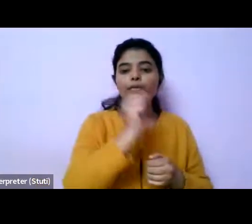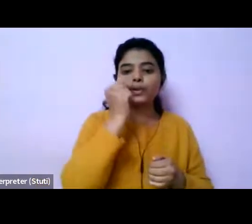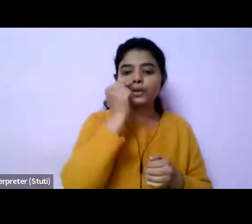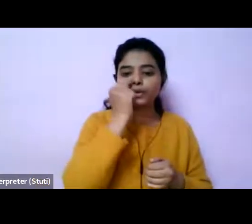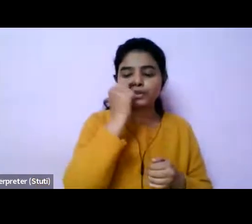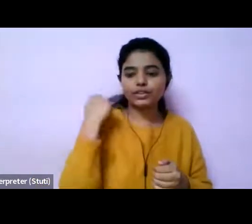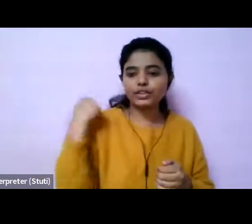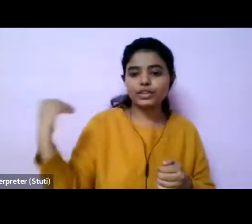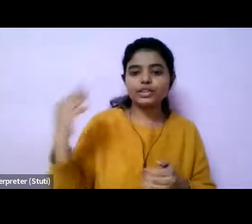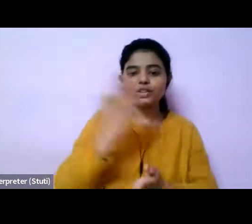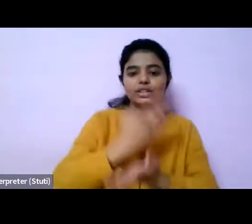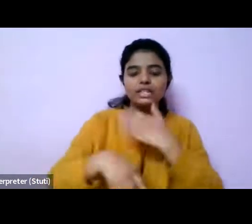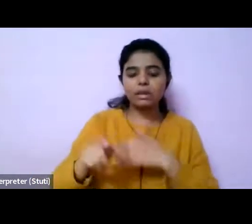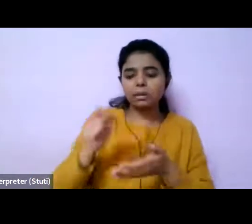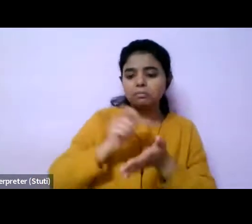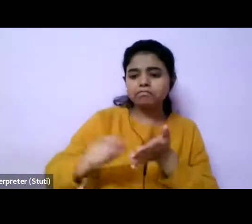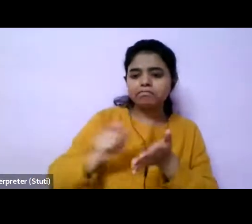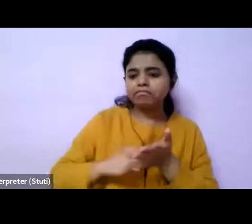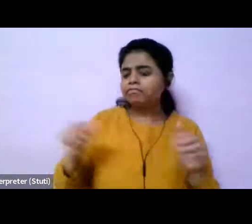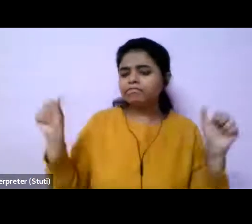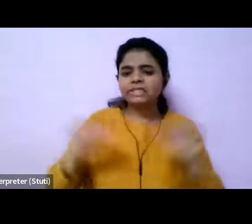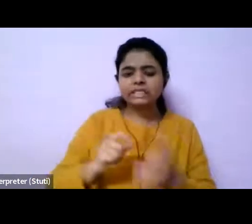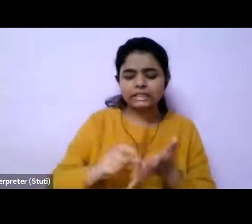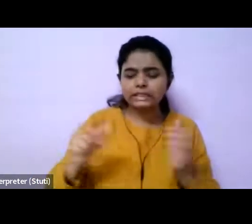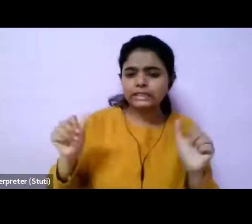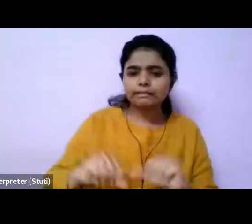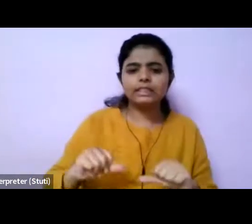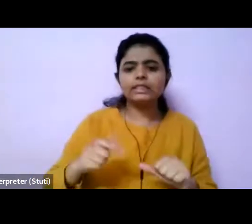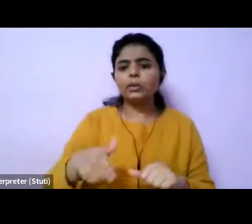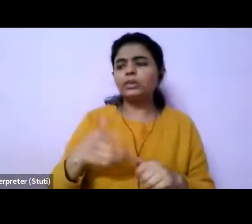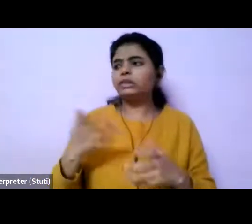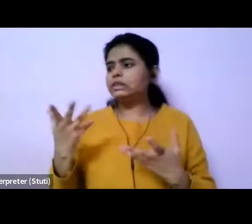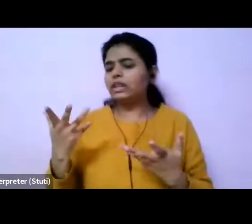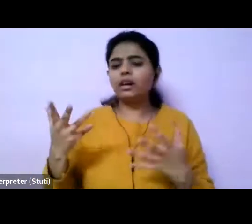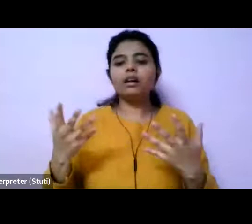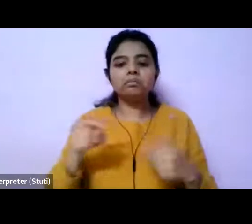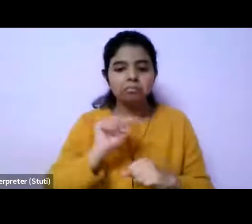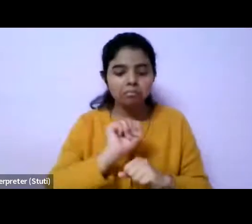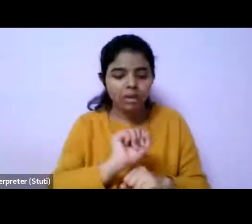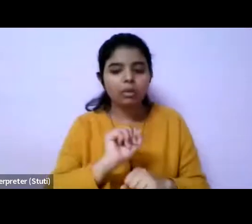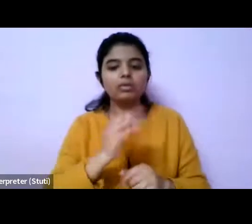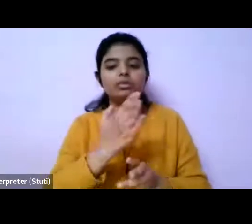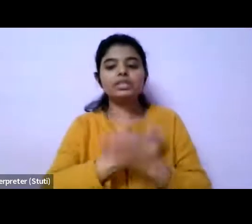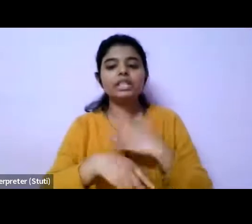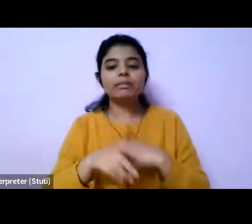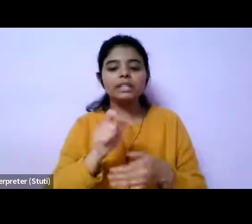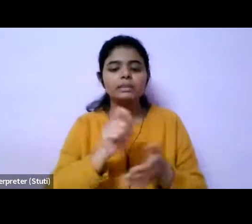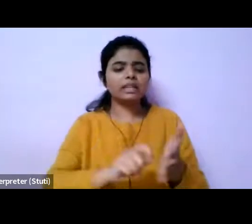failing constantly. So it is a kind of meta-theatrical comment on disability.